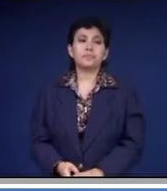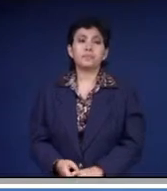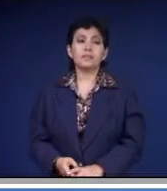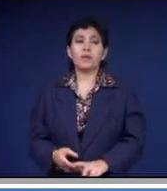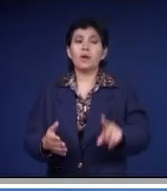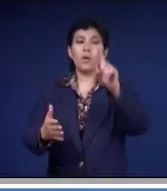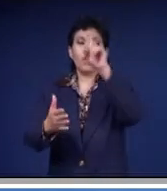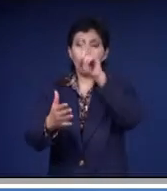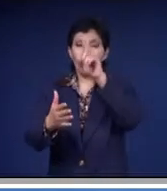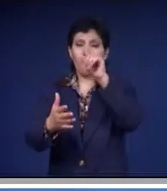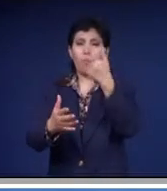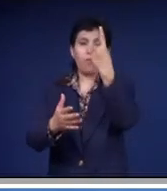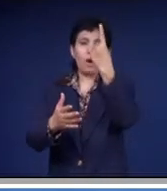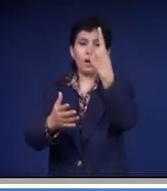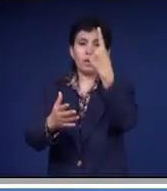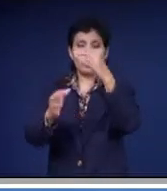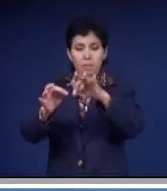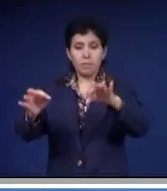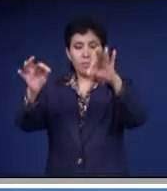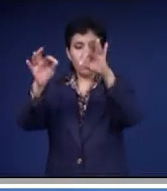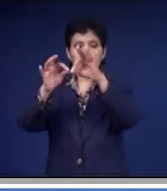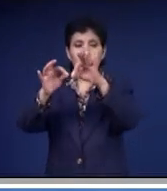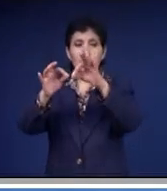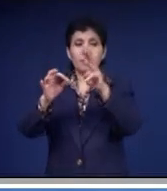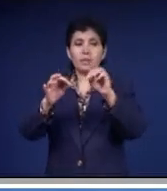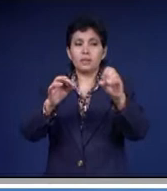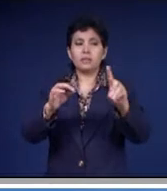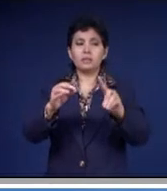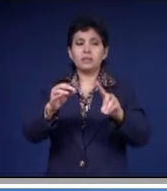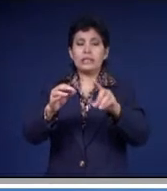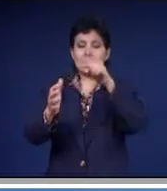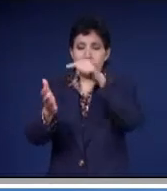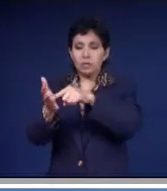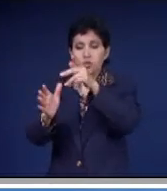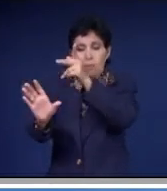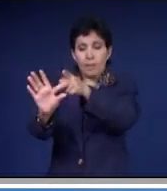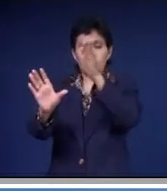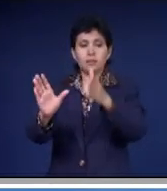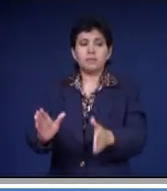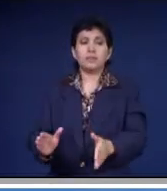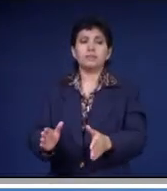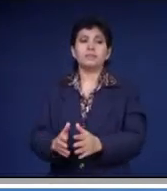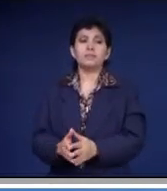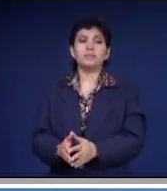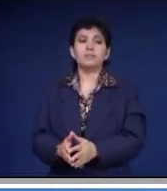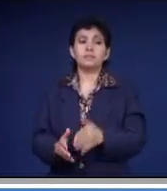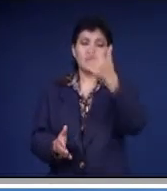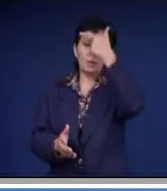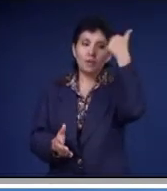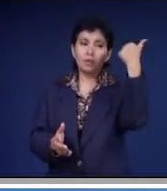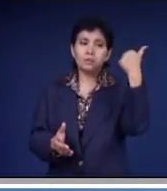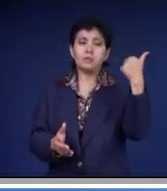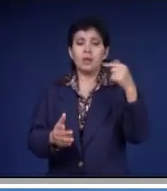Next one important factor to do your experiment is your sampling, which is your participant. Because